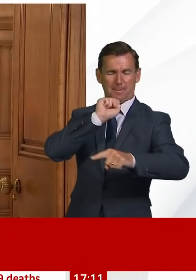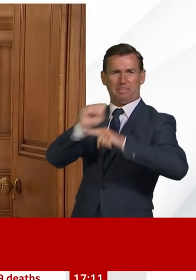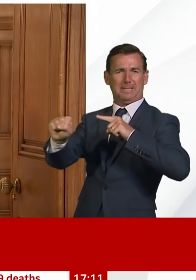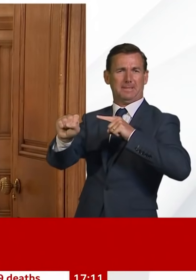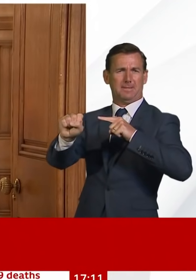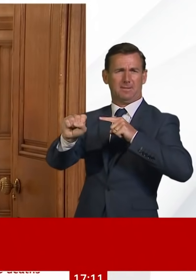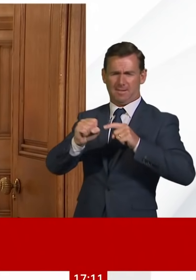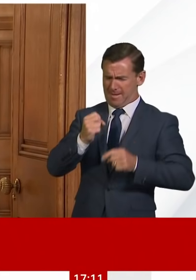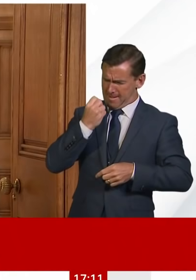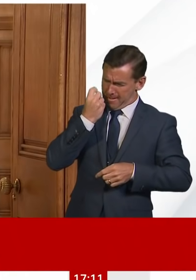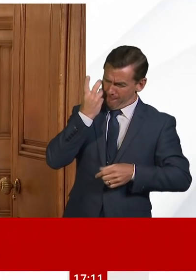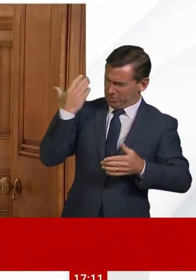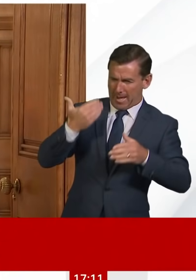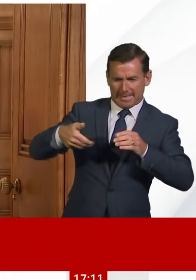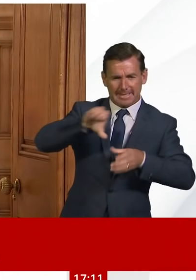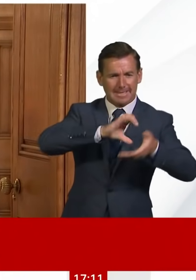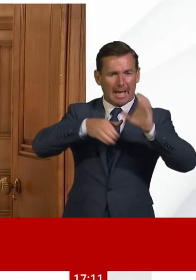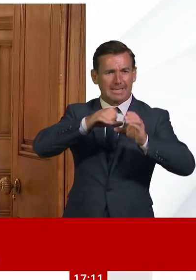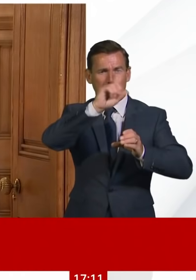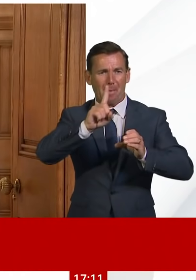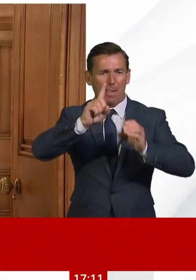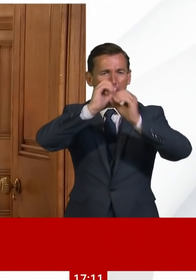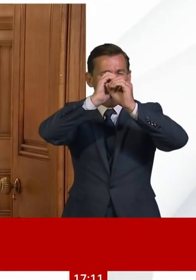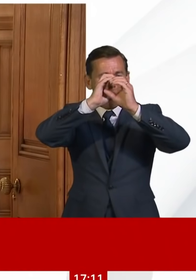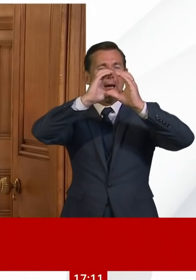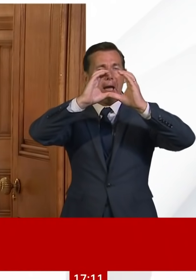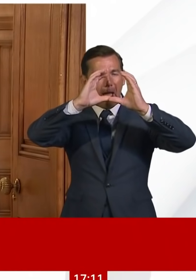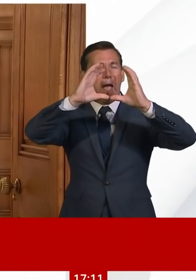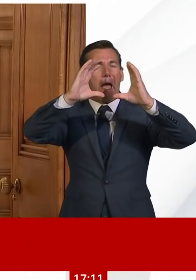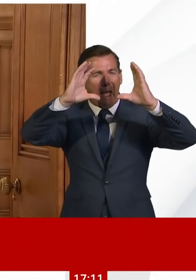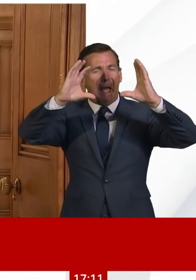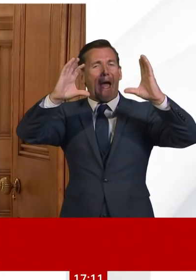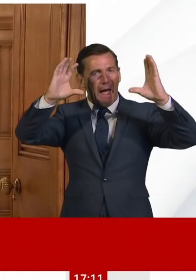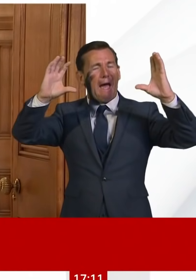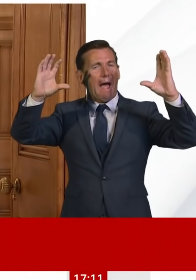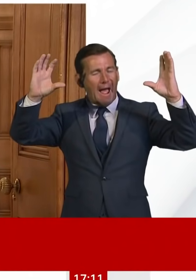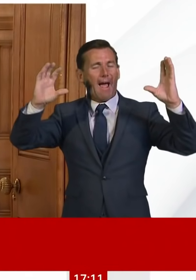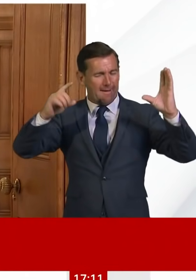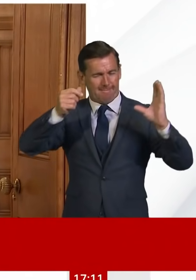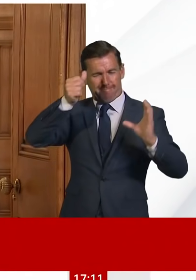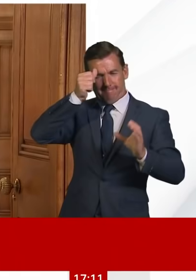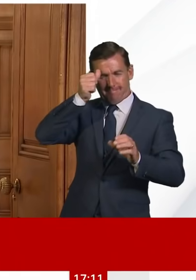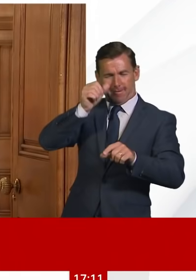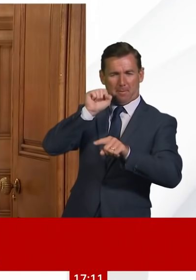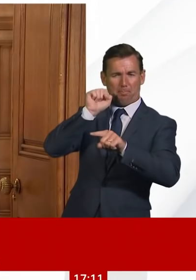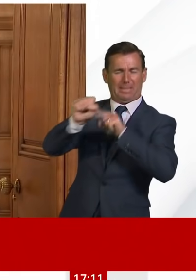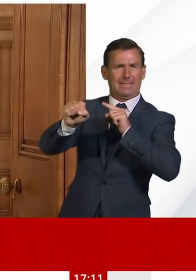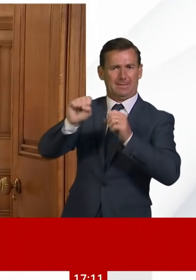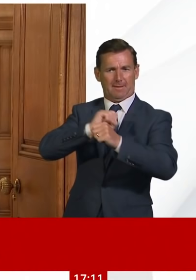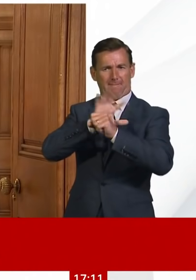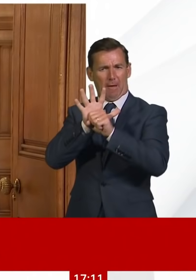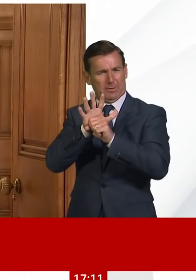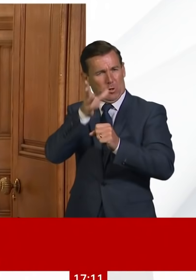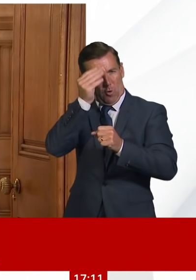better, and we gather more information and we understand more about how to defeat the virus. But in the meantime, there's one